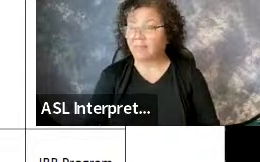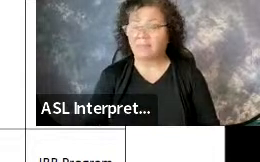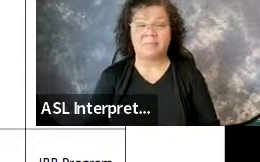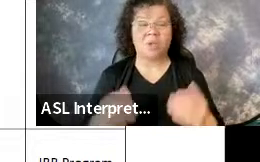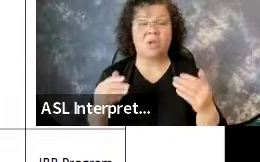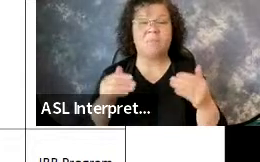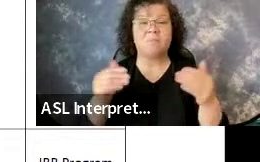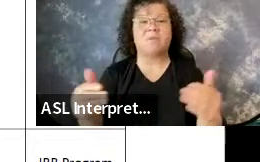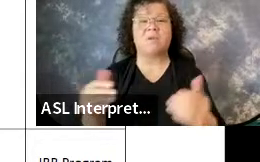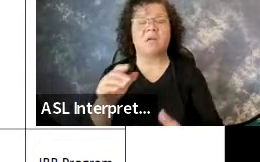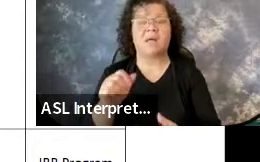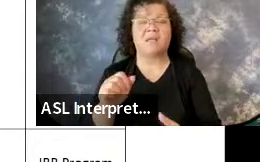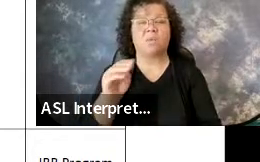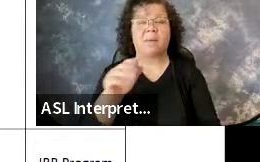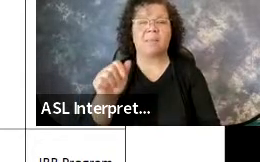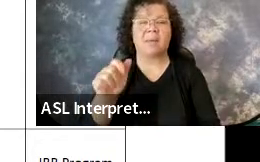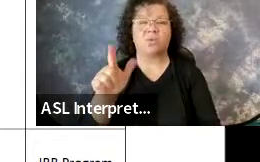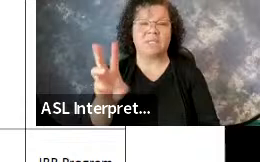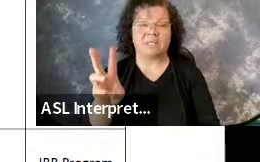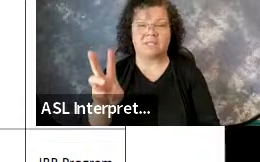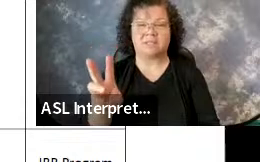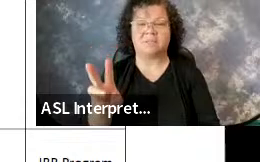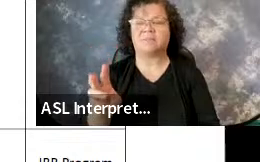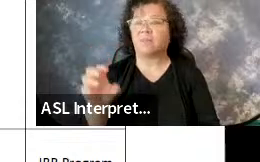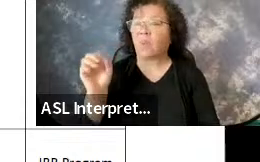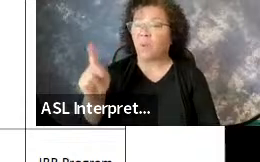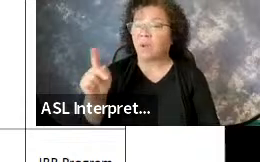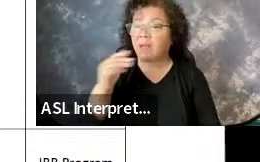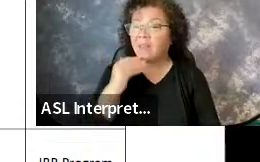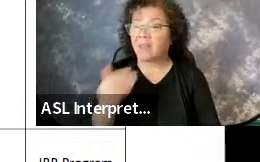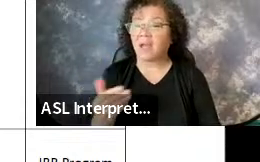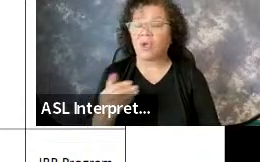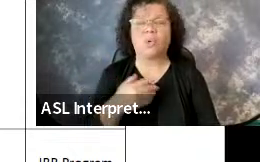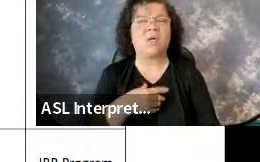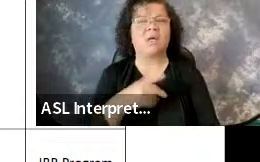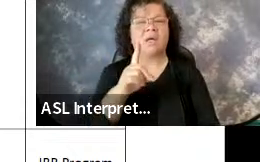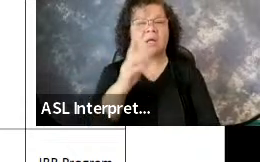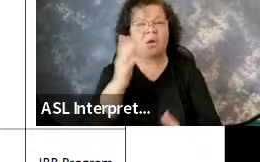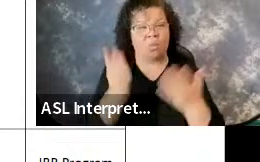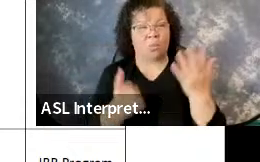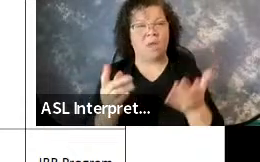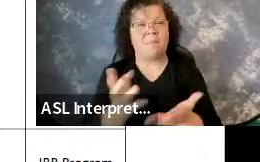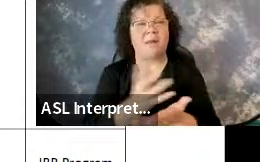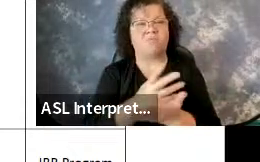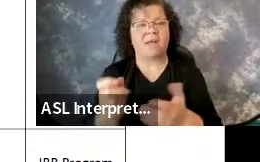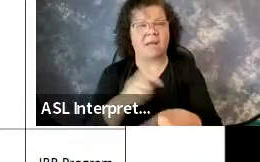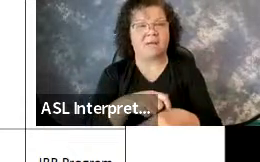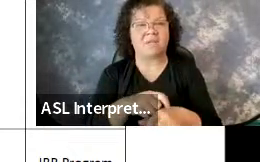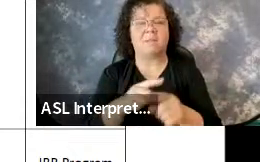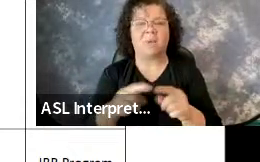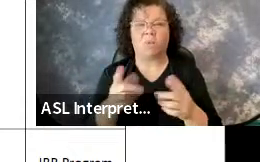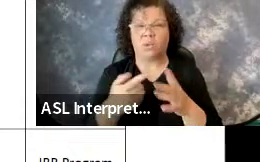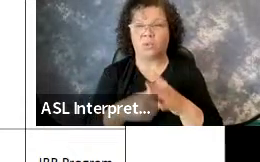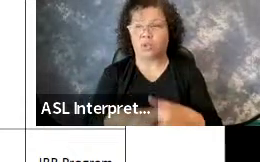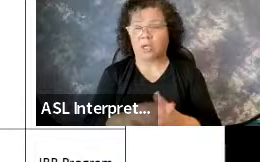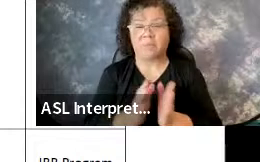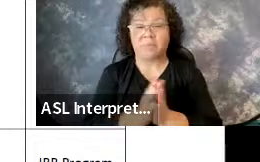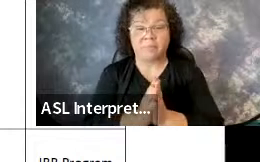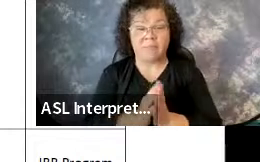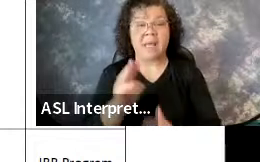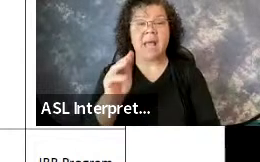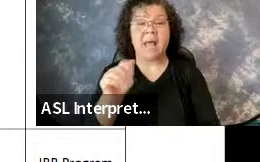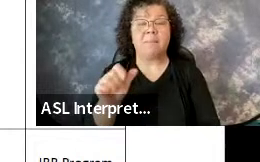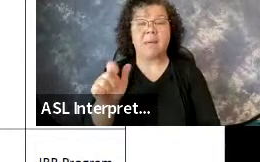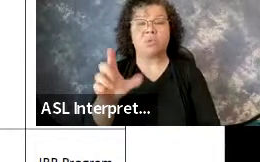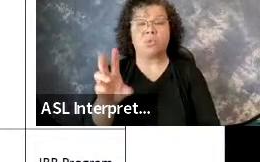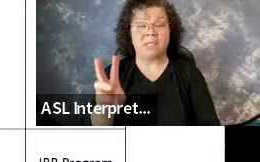Moving on to MA 26. All right, thank you. And just want to note, we may run out of time on this one, but we'll get it started. So MA